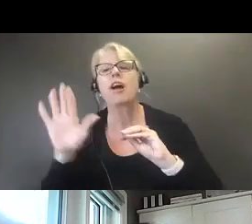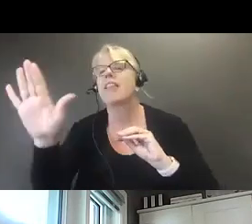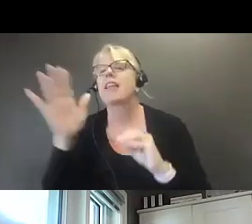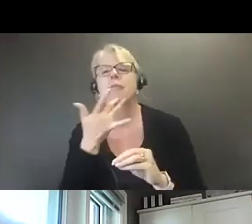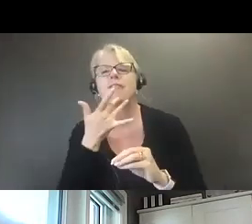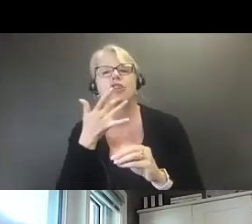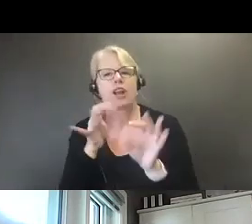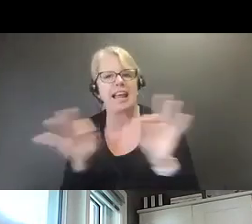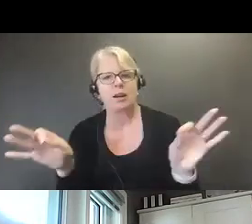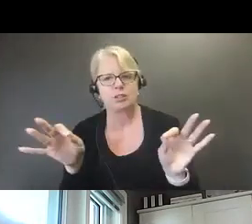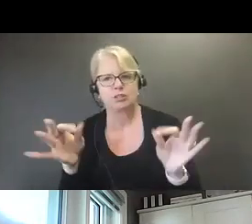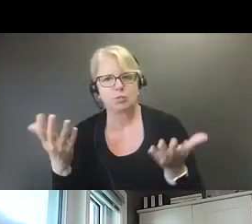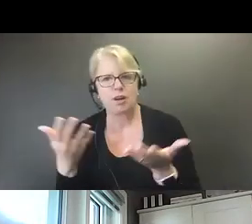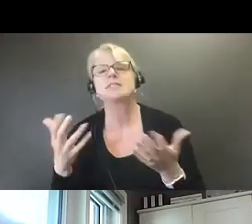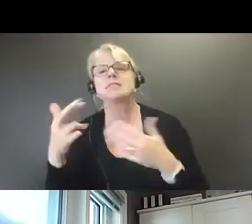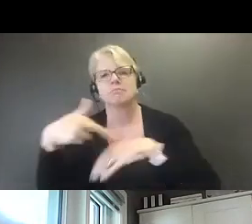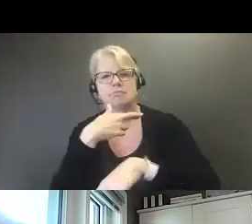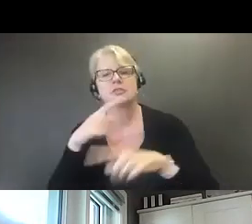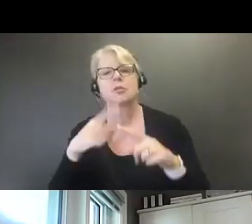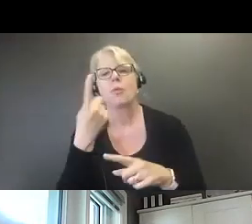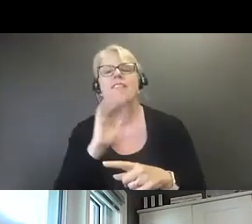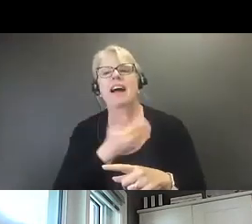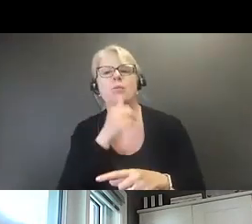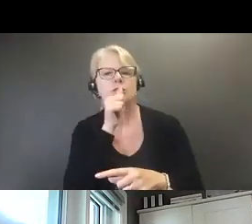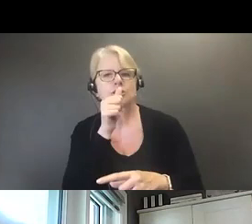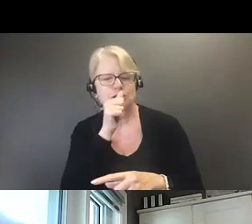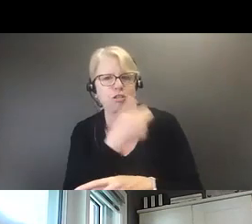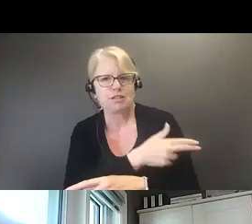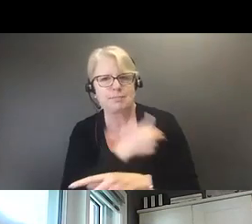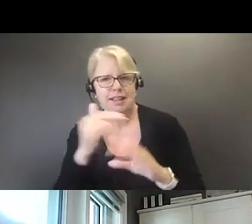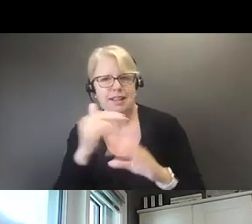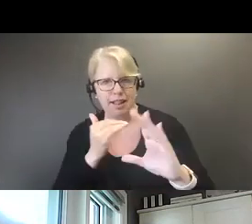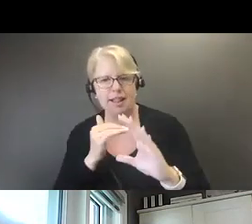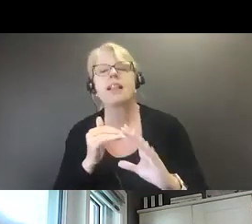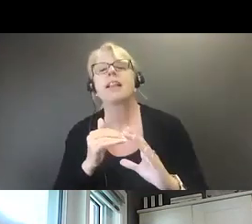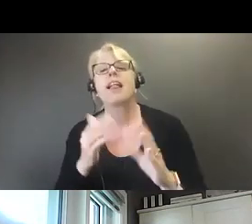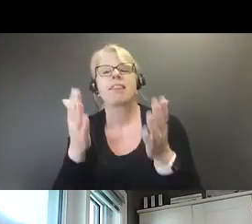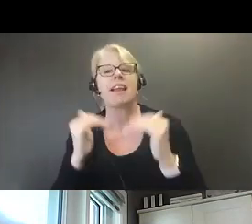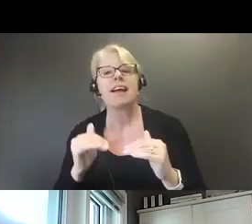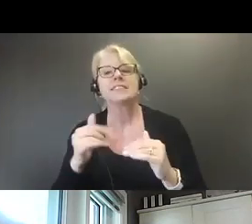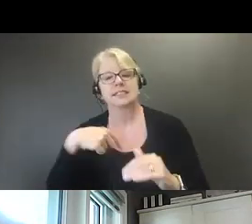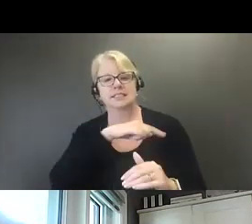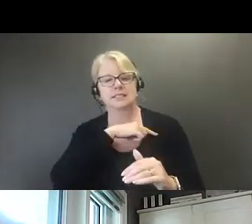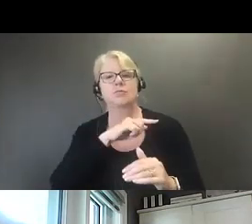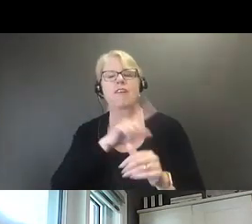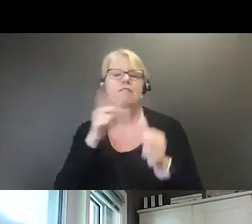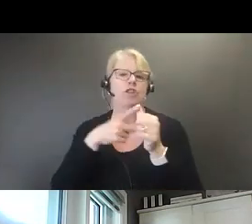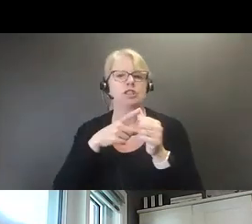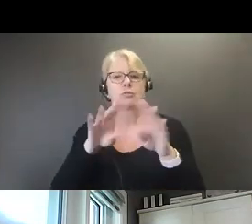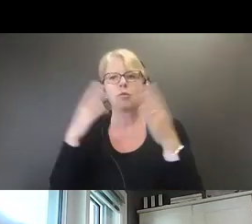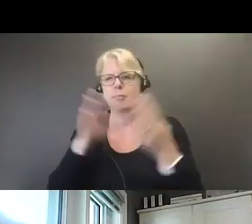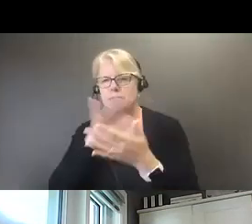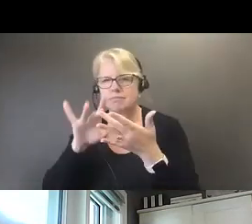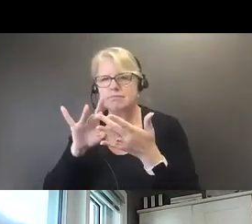language to one of our secure hospital emails. And then next, one of us makes a first phone call to